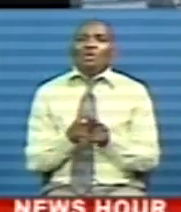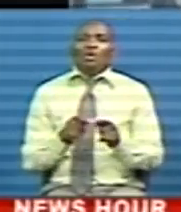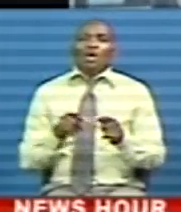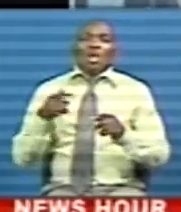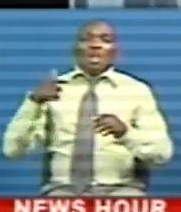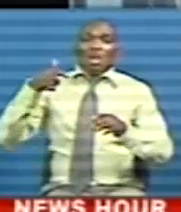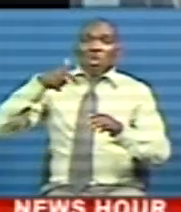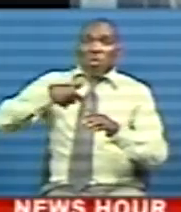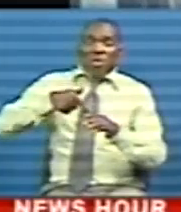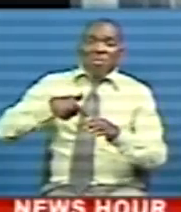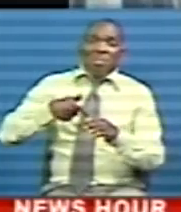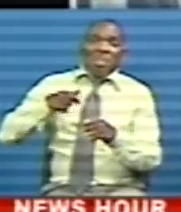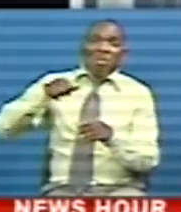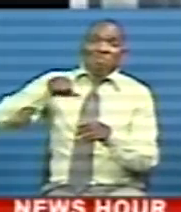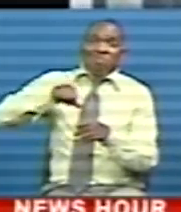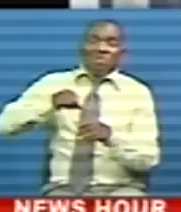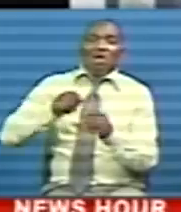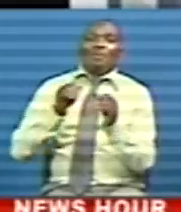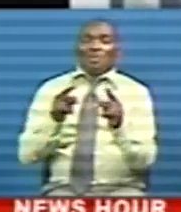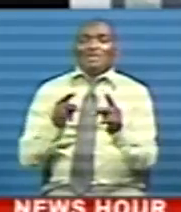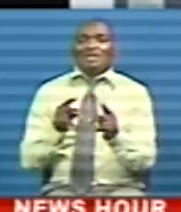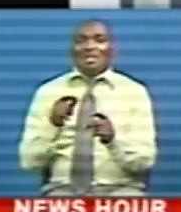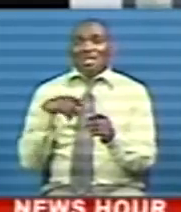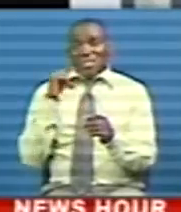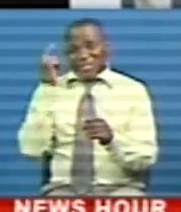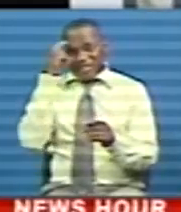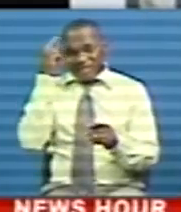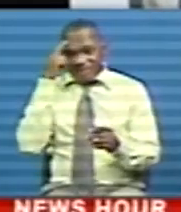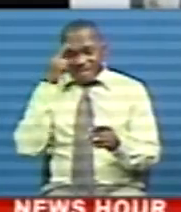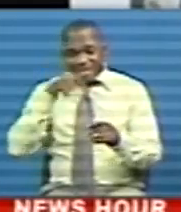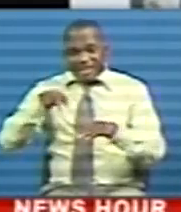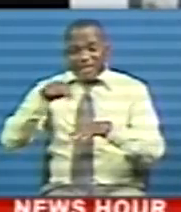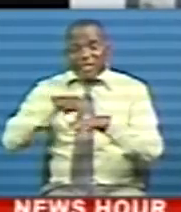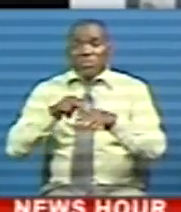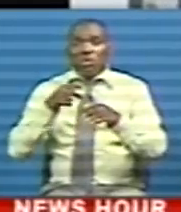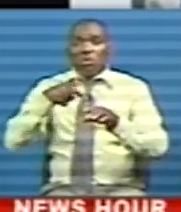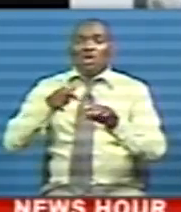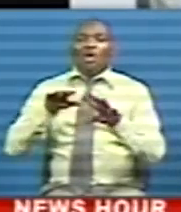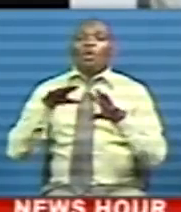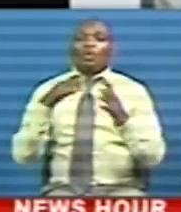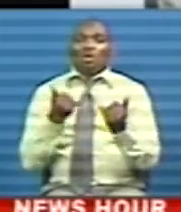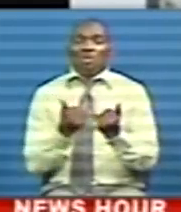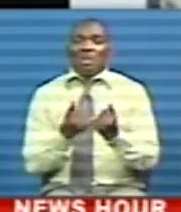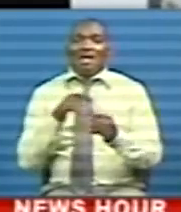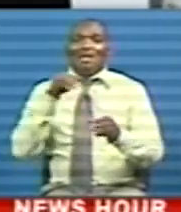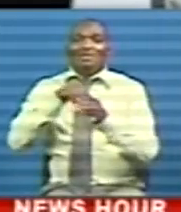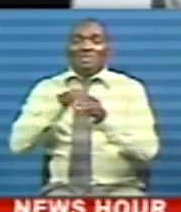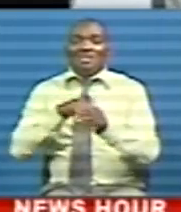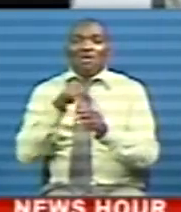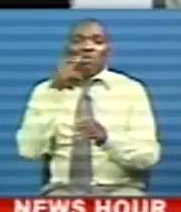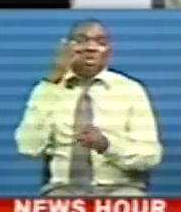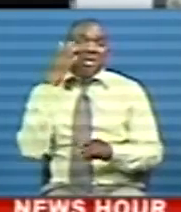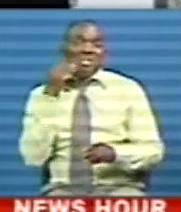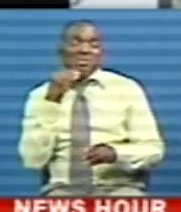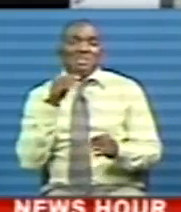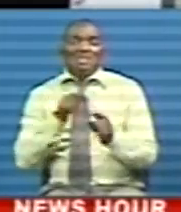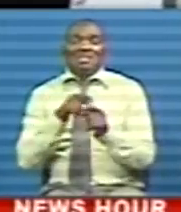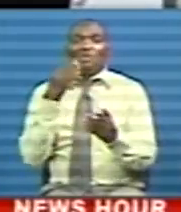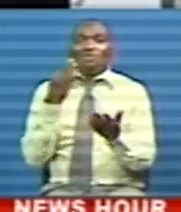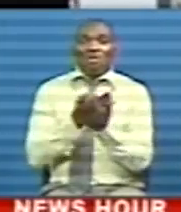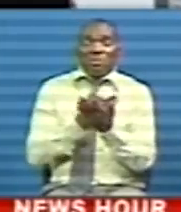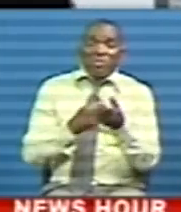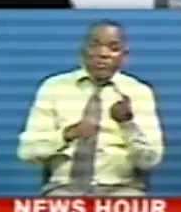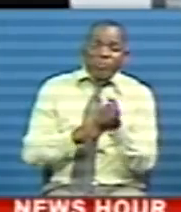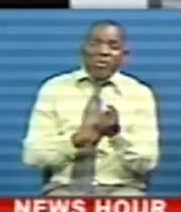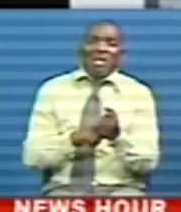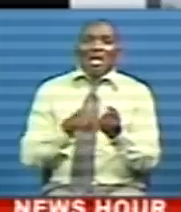on the African continent, bringing together governments, national oil companies, investors, experts, and financiers